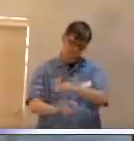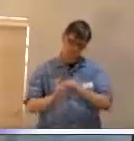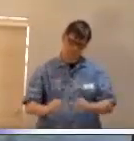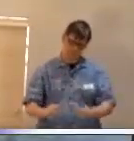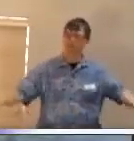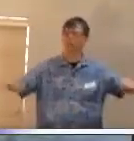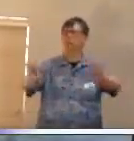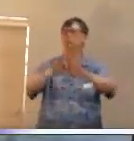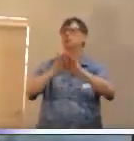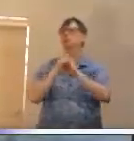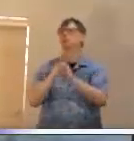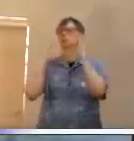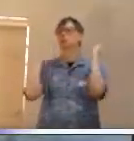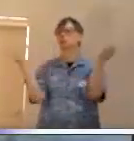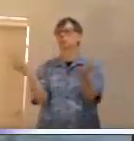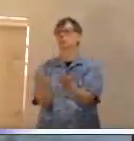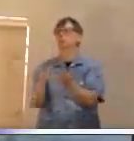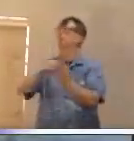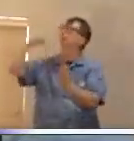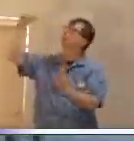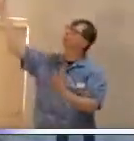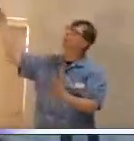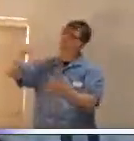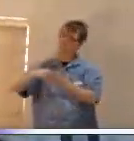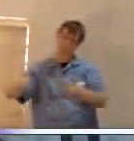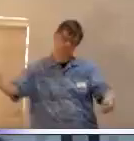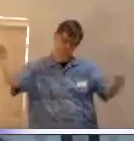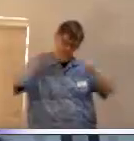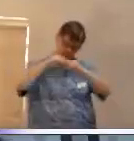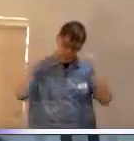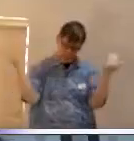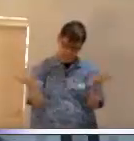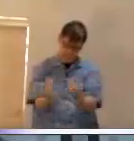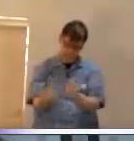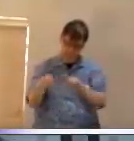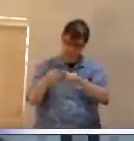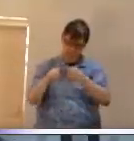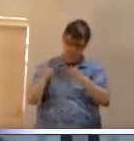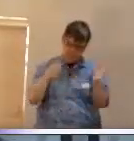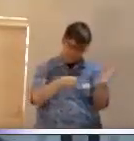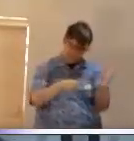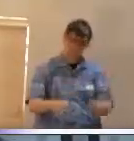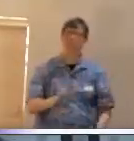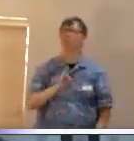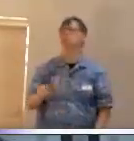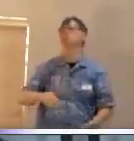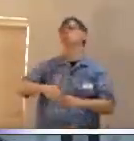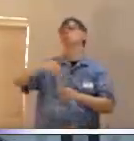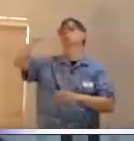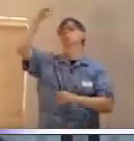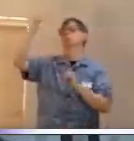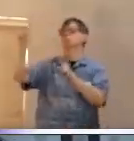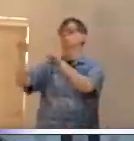be connected and to commune with the divine is what draws us into a community like this. And then when we increase our